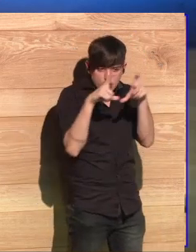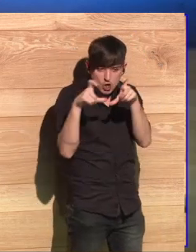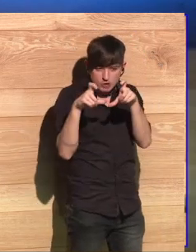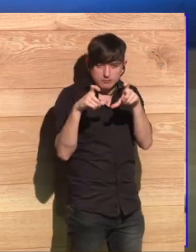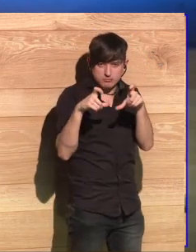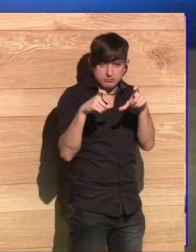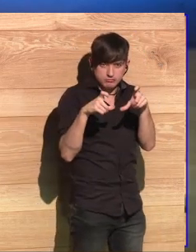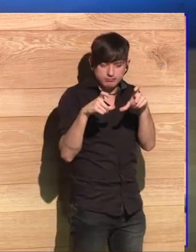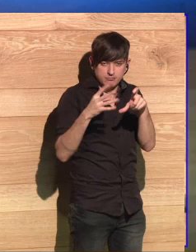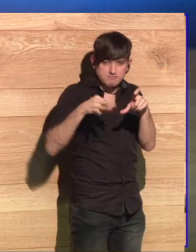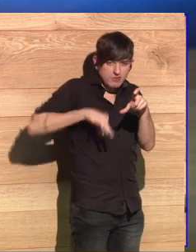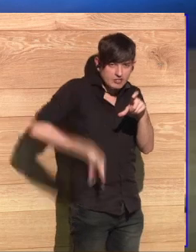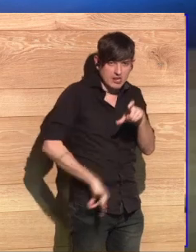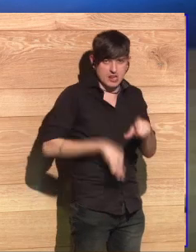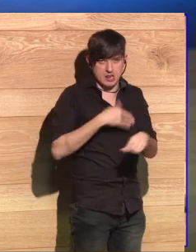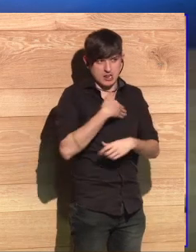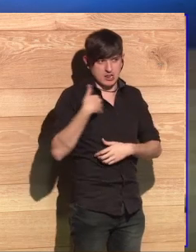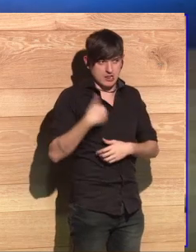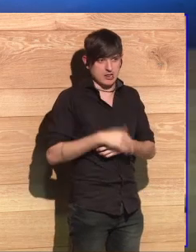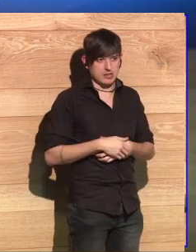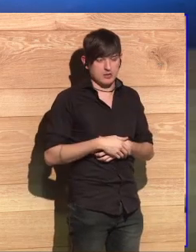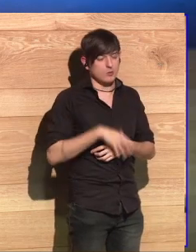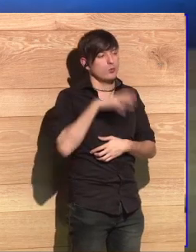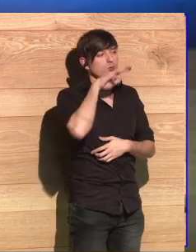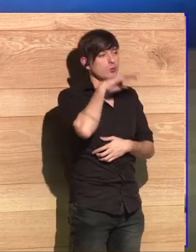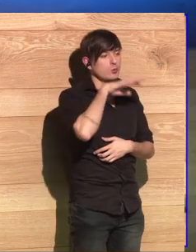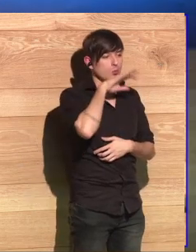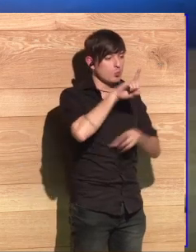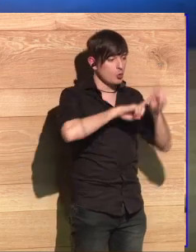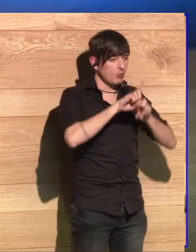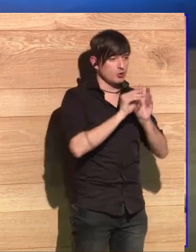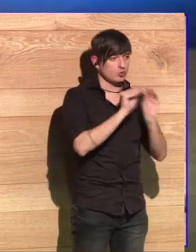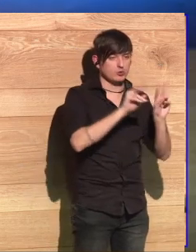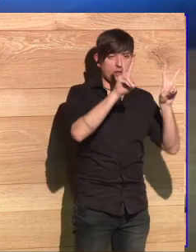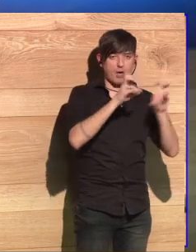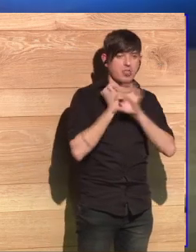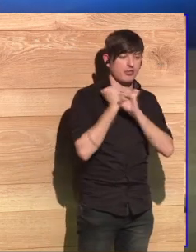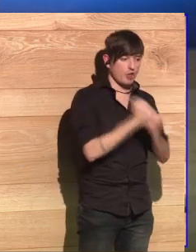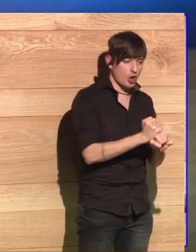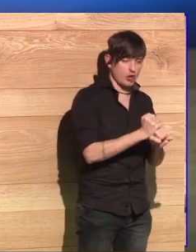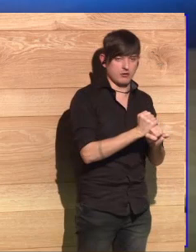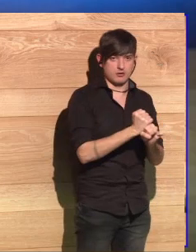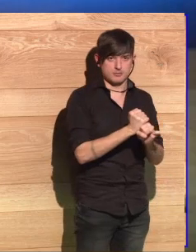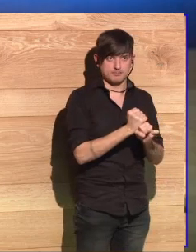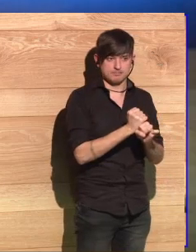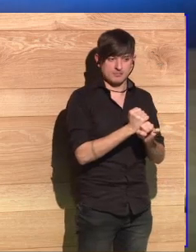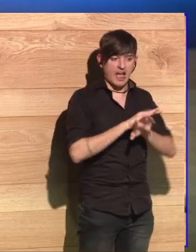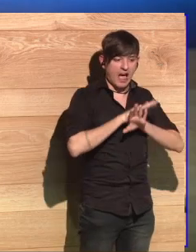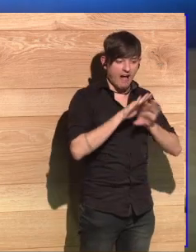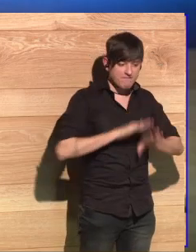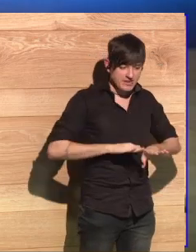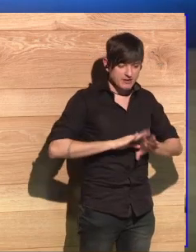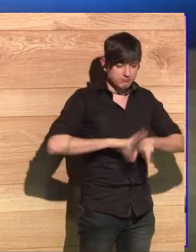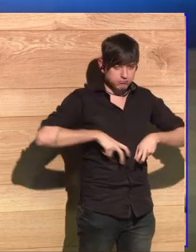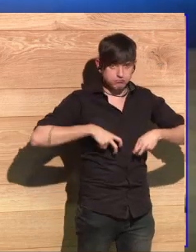I wanted to live off photography. It's interesting because your addiction problems